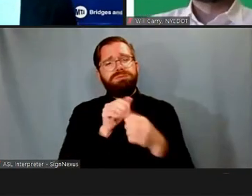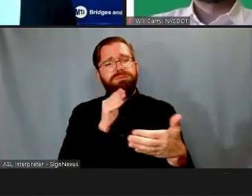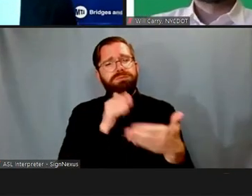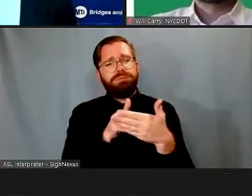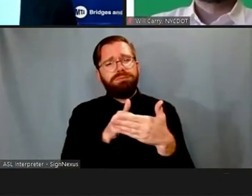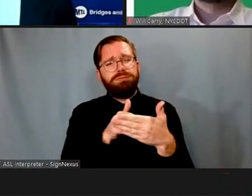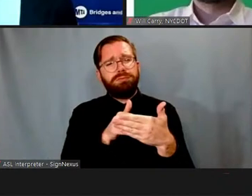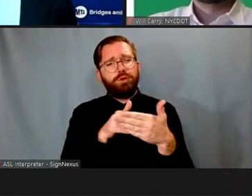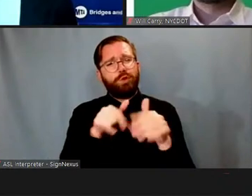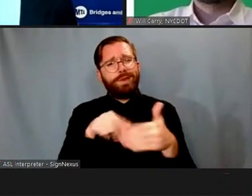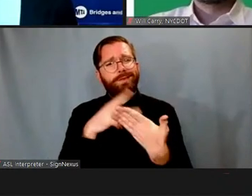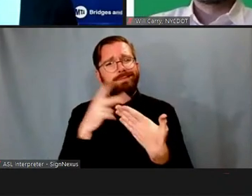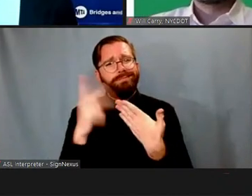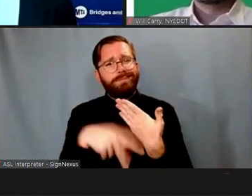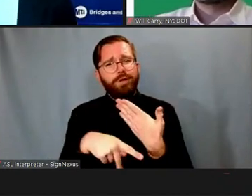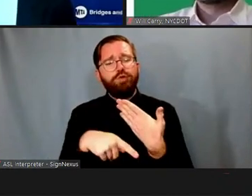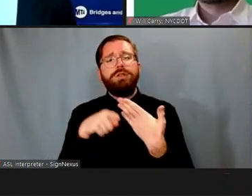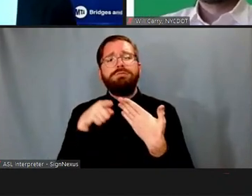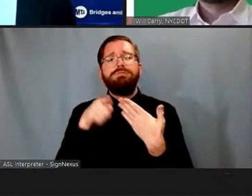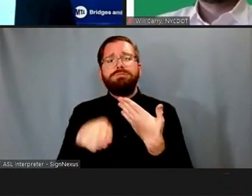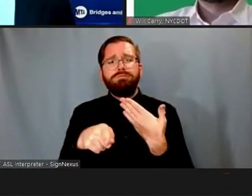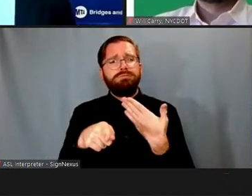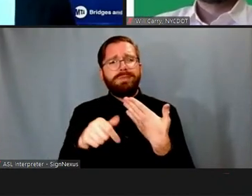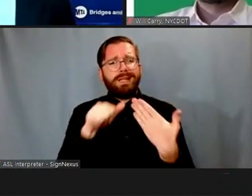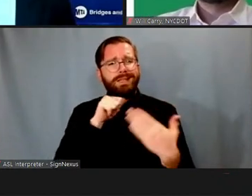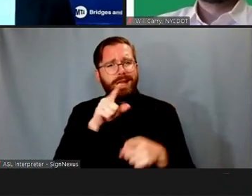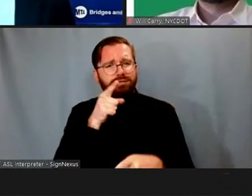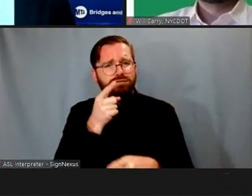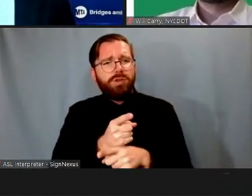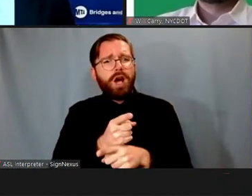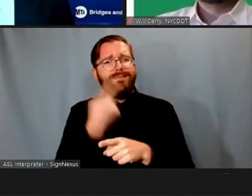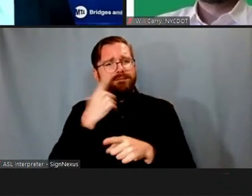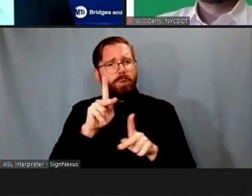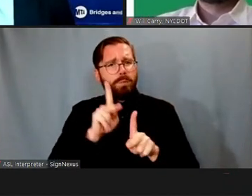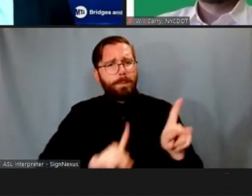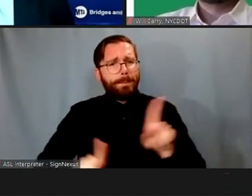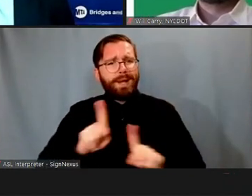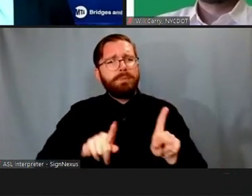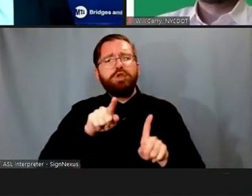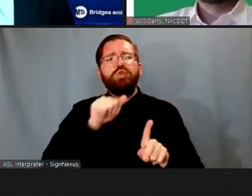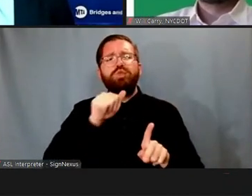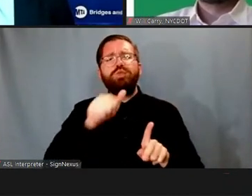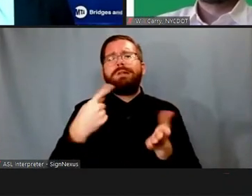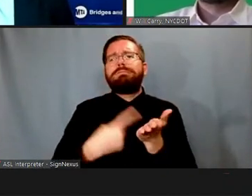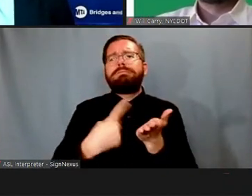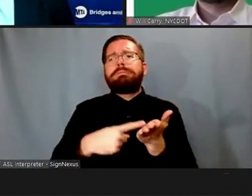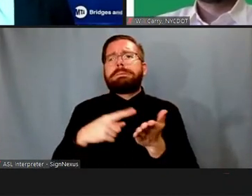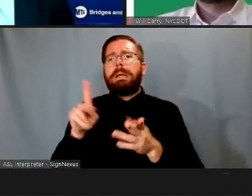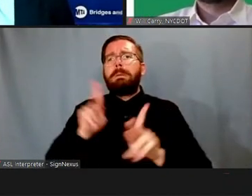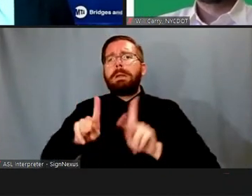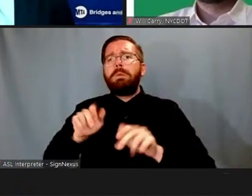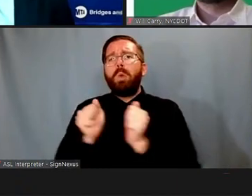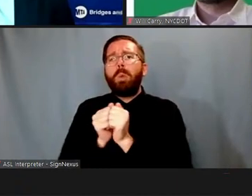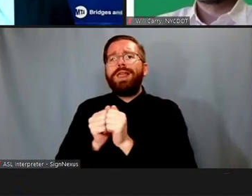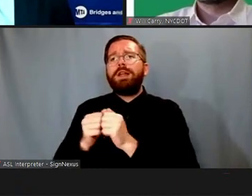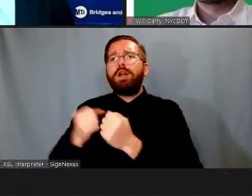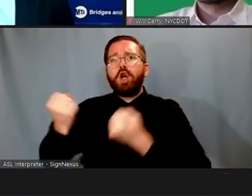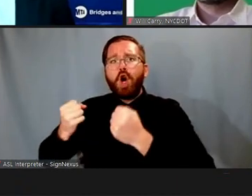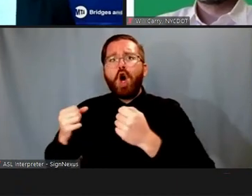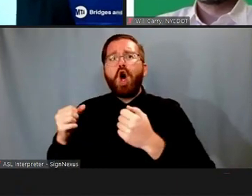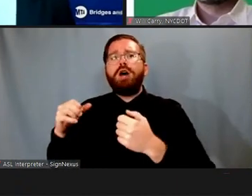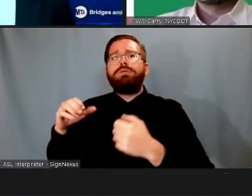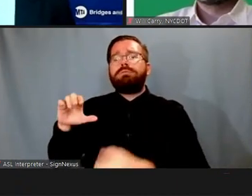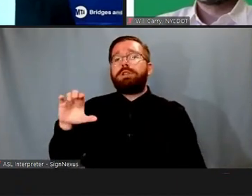have not announced exemptions for cars with passengers who have disabled car tags not disabled license plates but